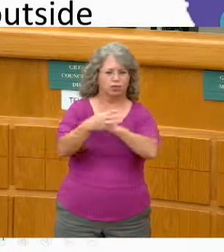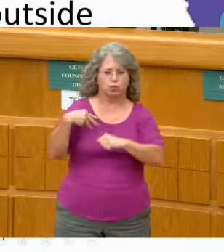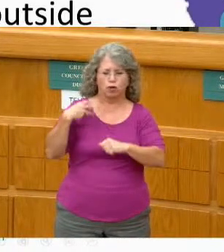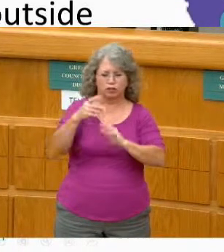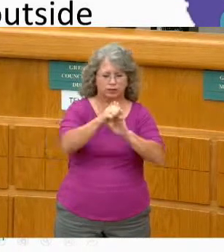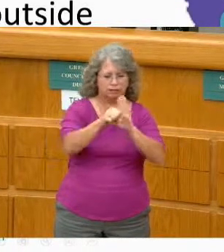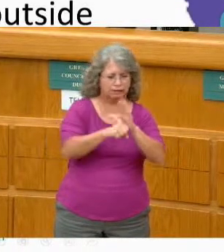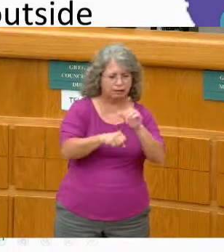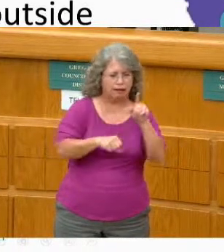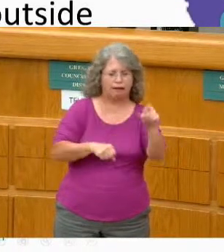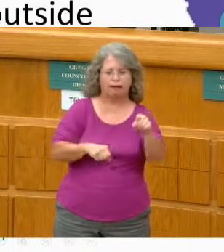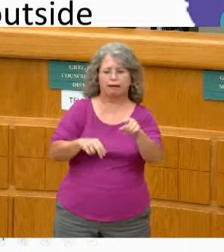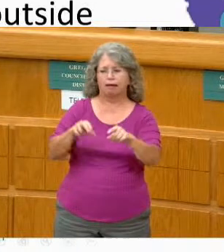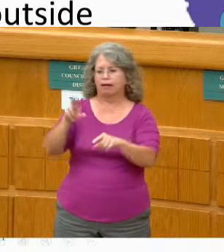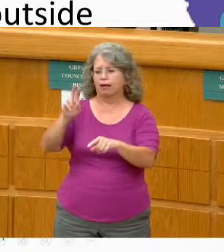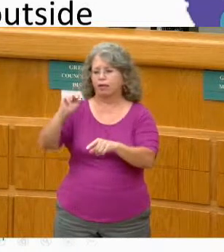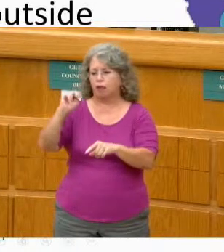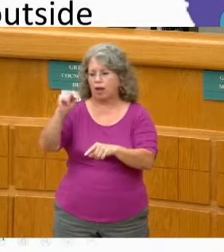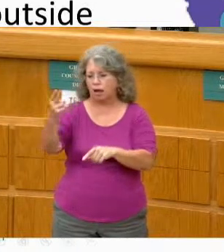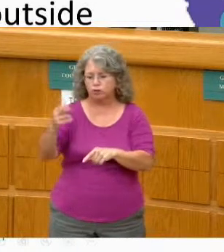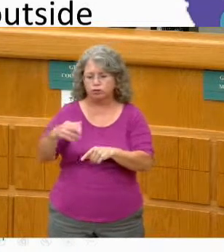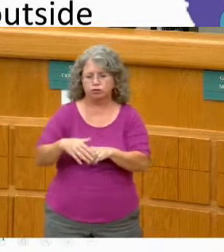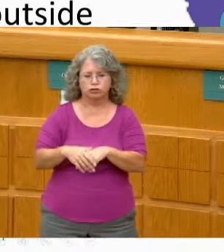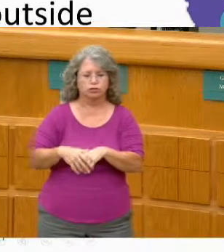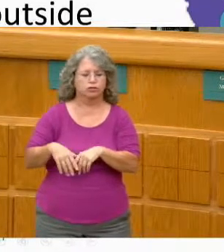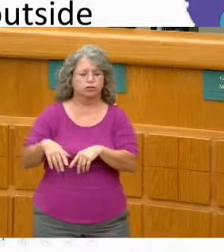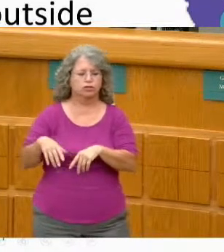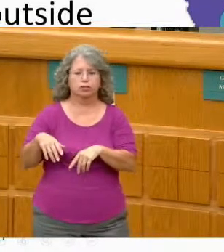country, from Washington State all the way to New